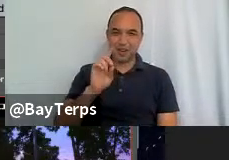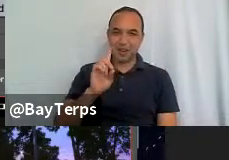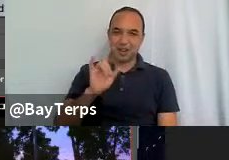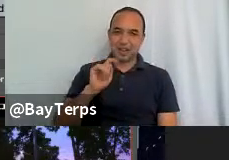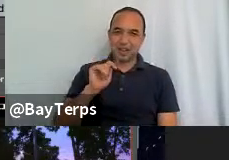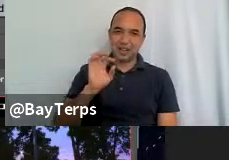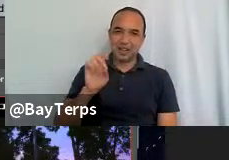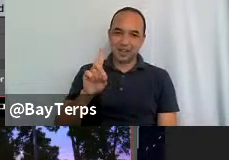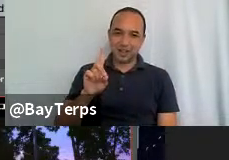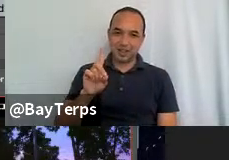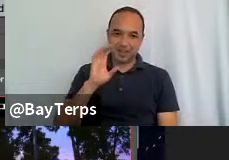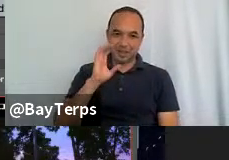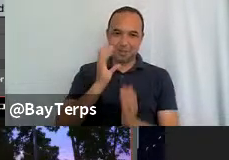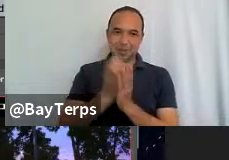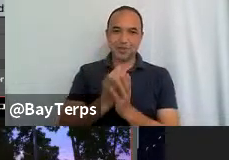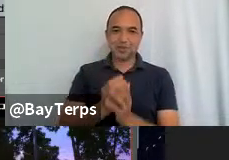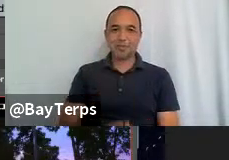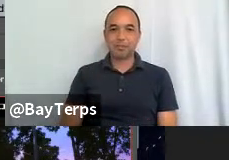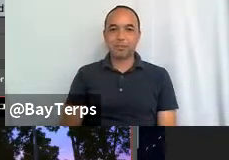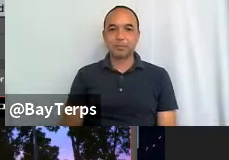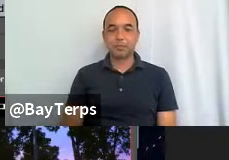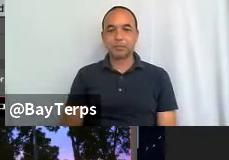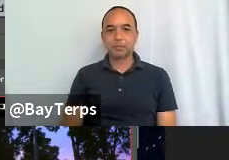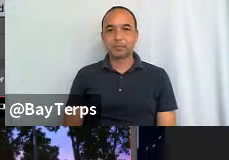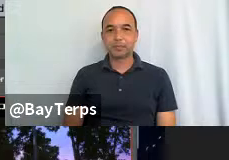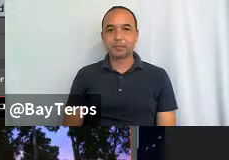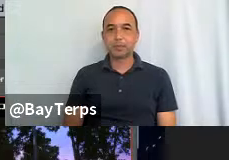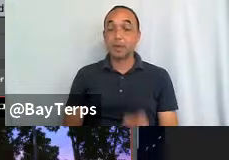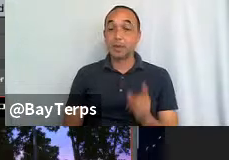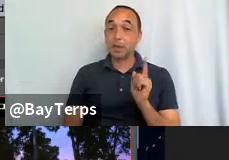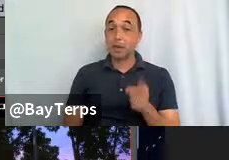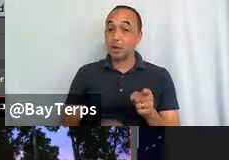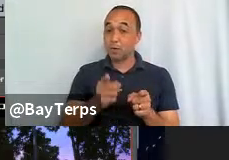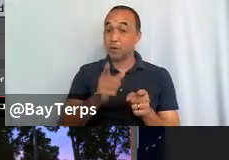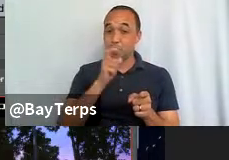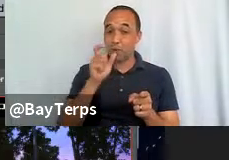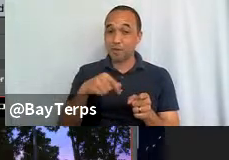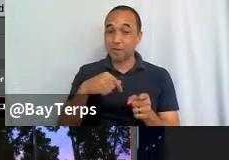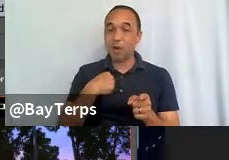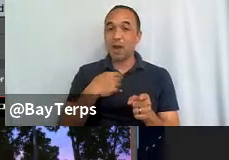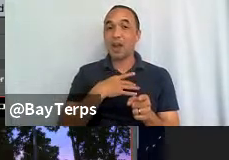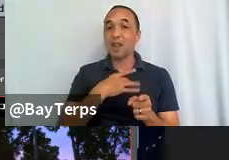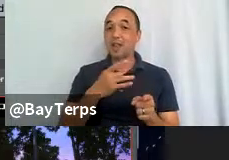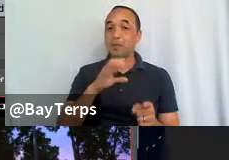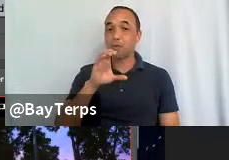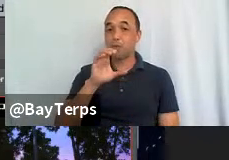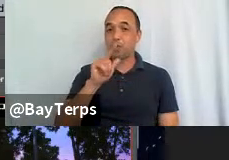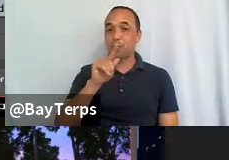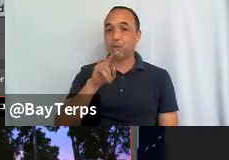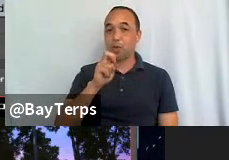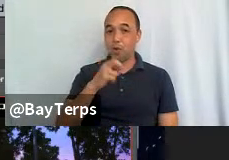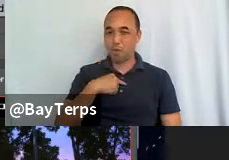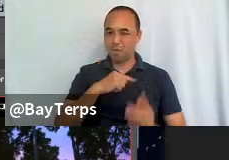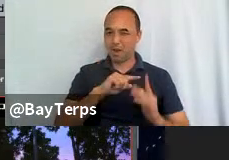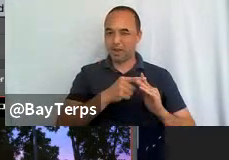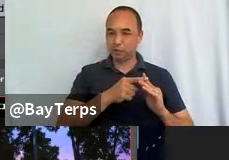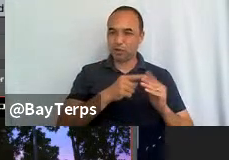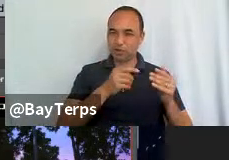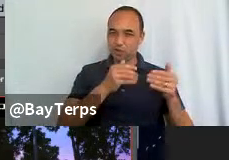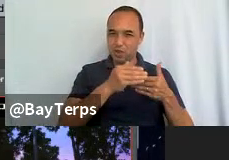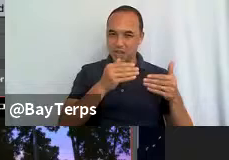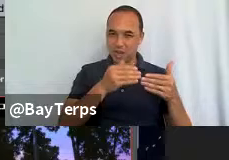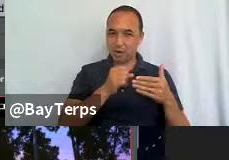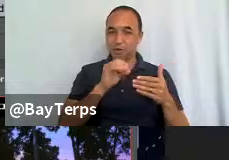do, but I like to clone my original layer so that I can look back and see what progress